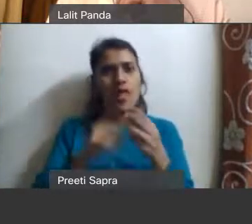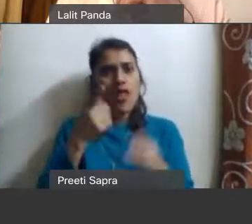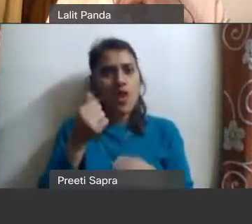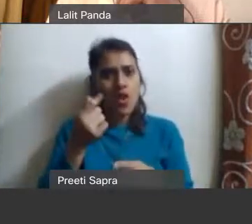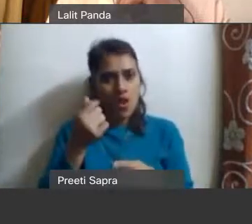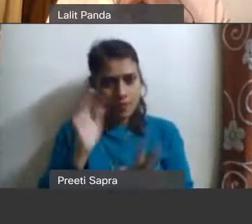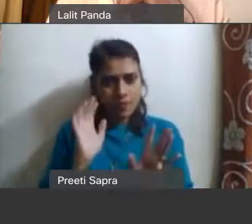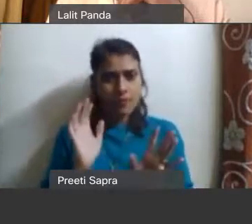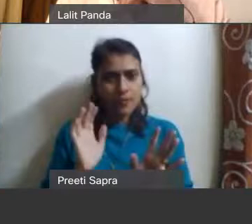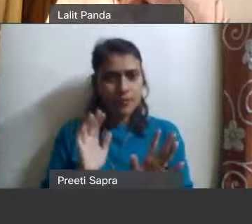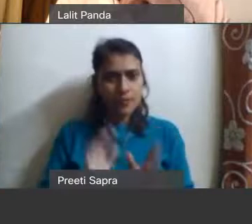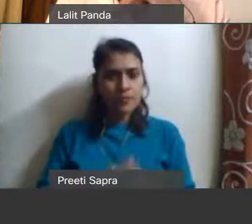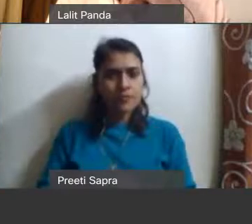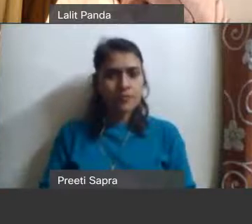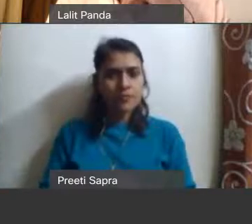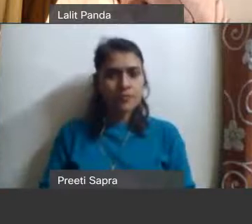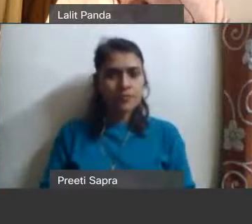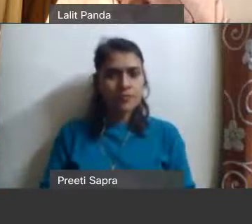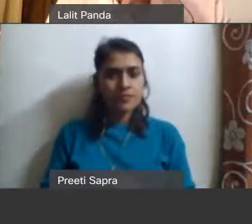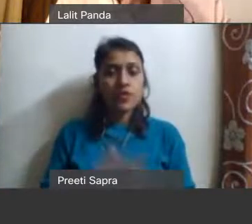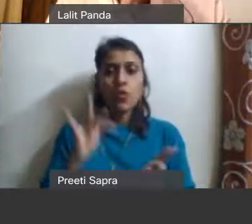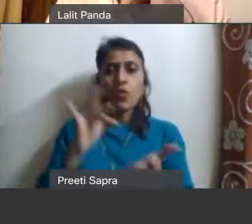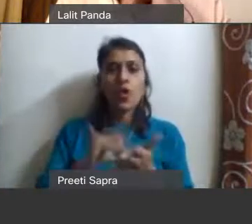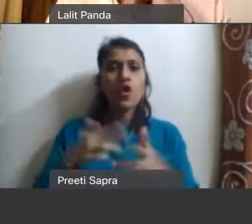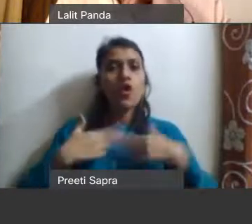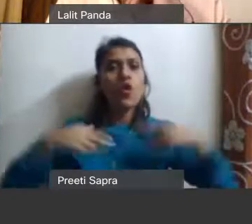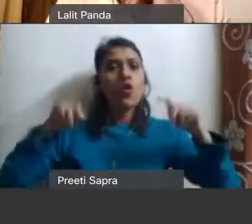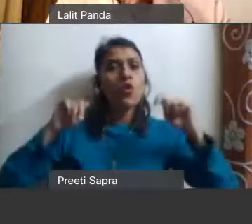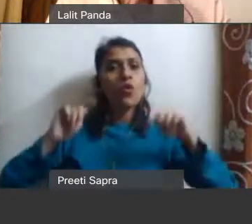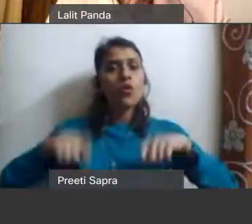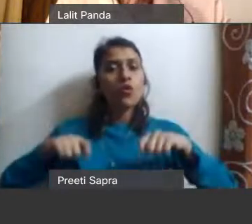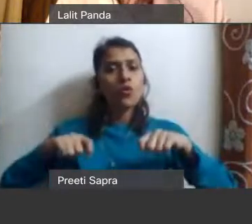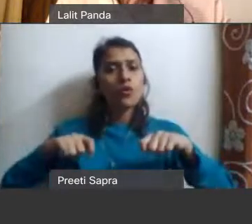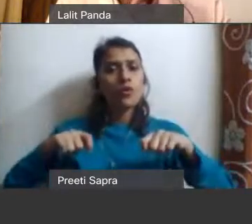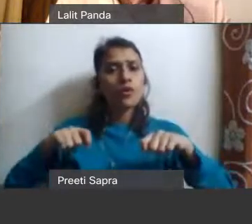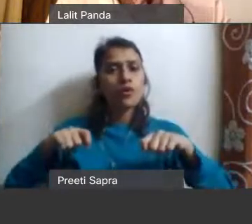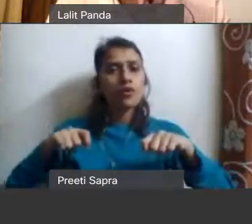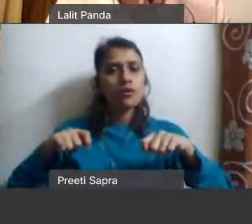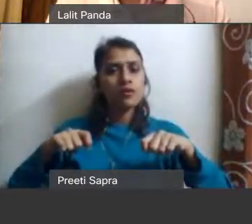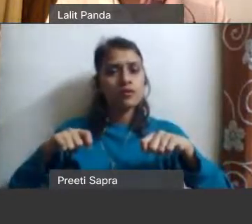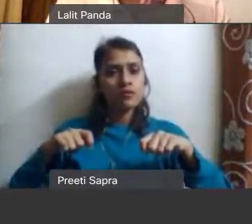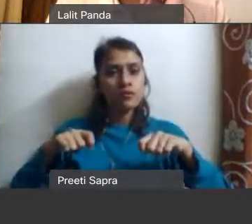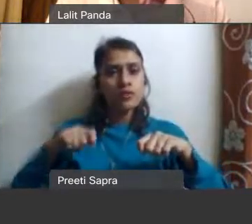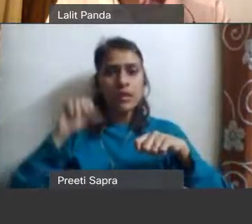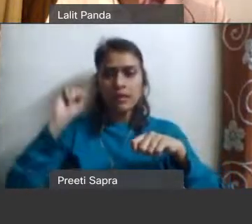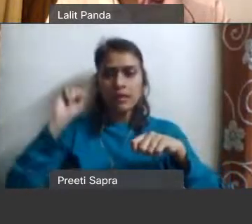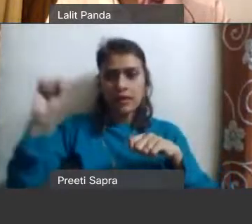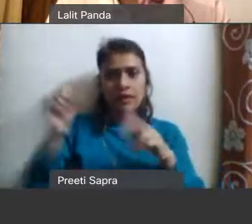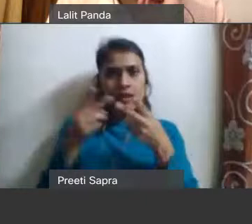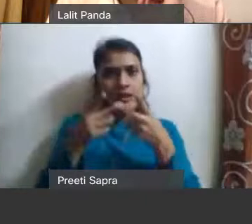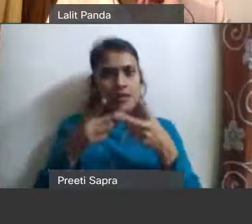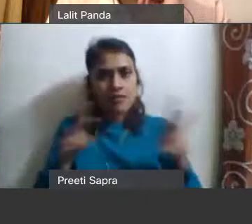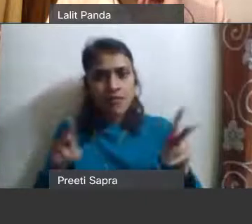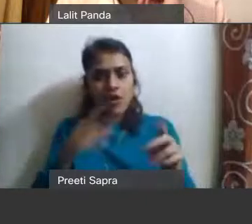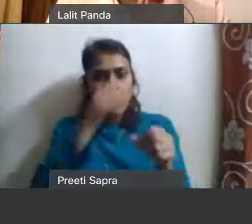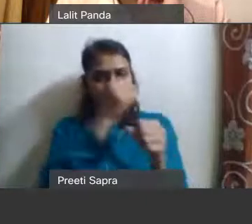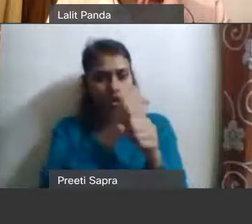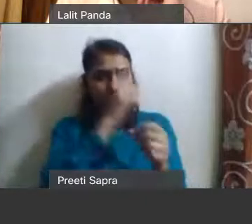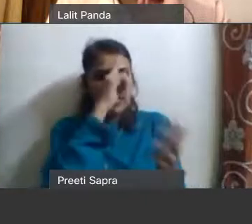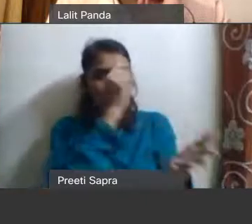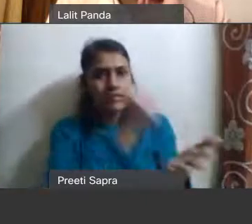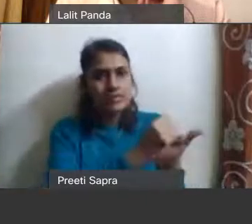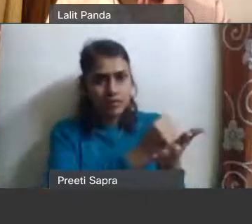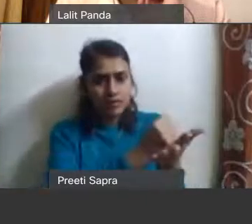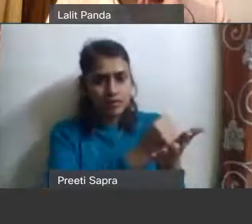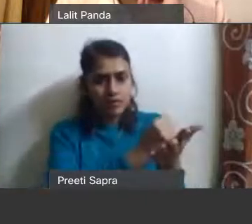regulation cases, where the courts have been quite deferential to the government deciding the purpose